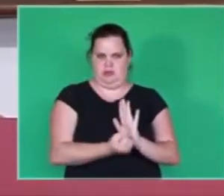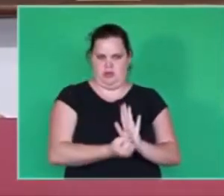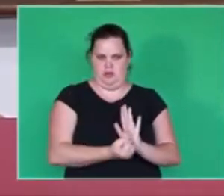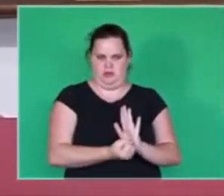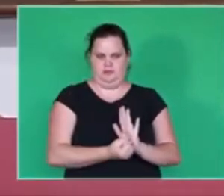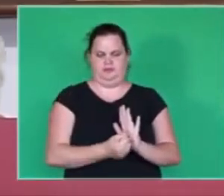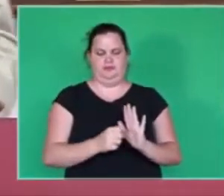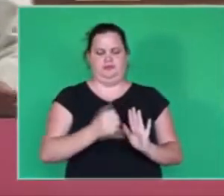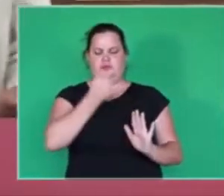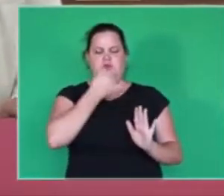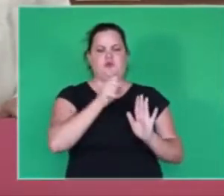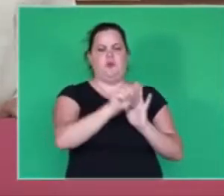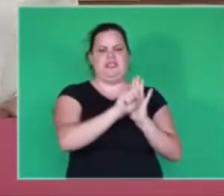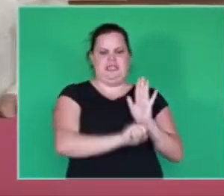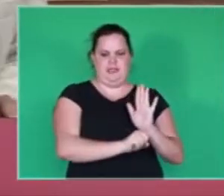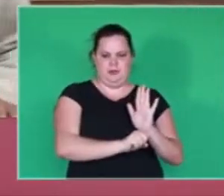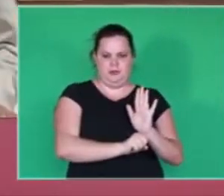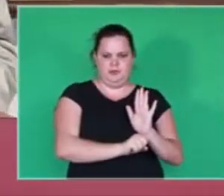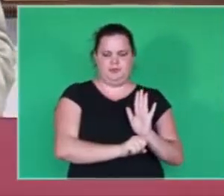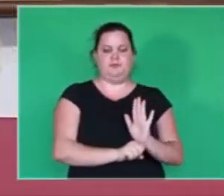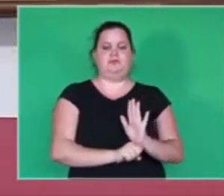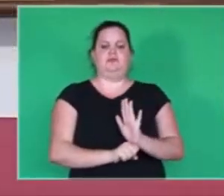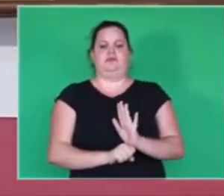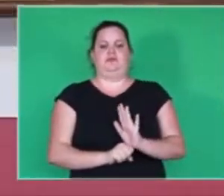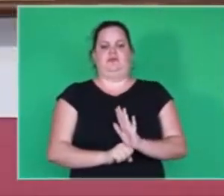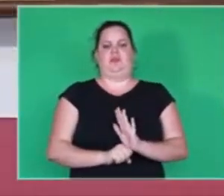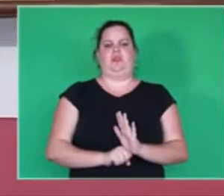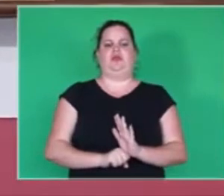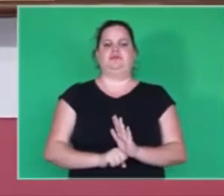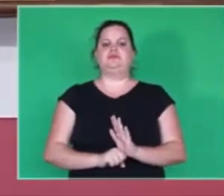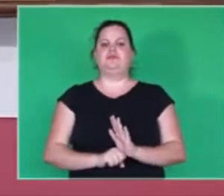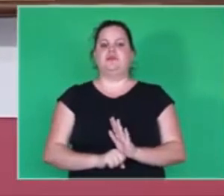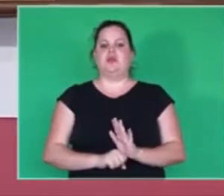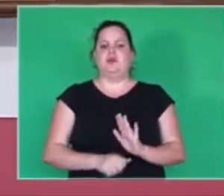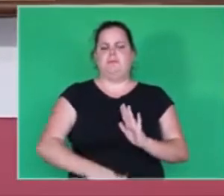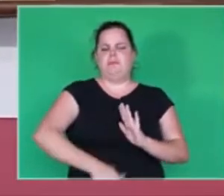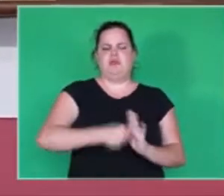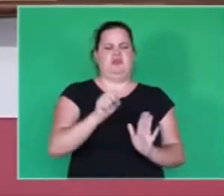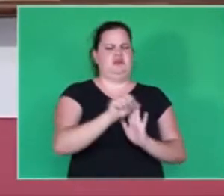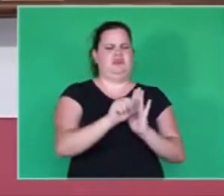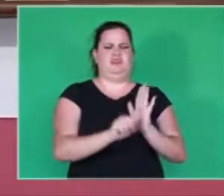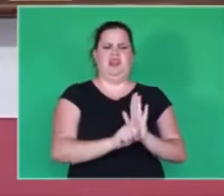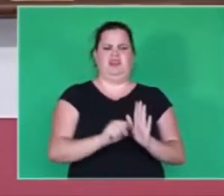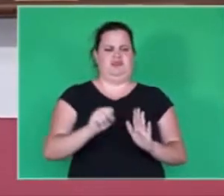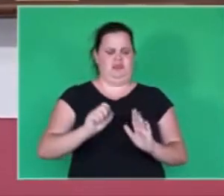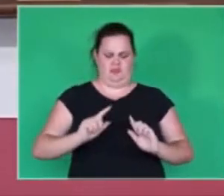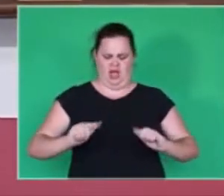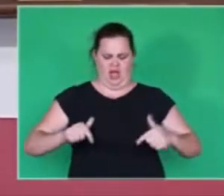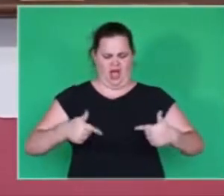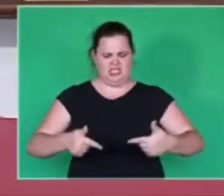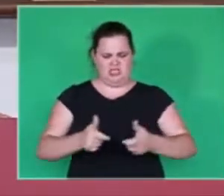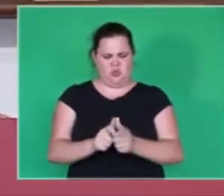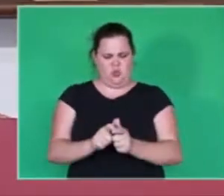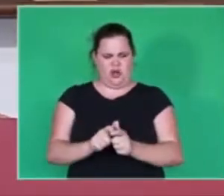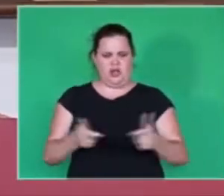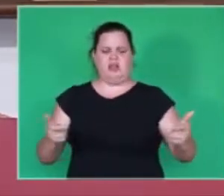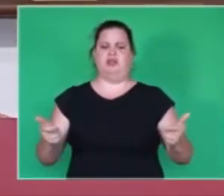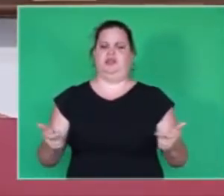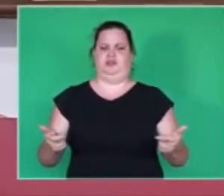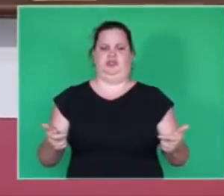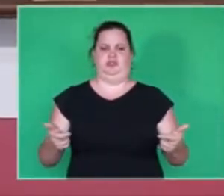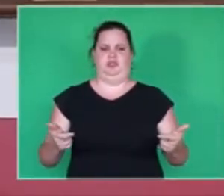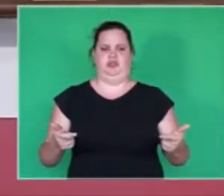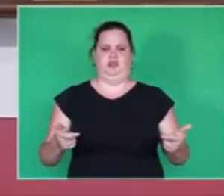of the church, it was known as a moment that was Hellenistic. It was a great action of